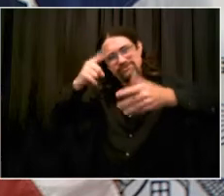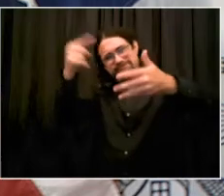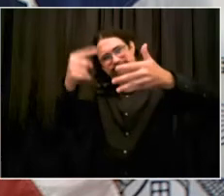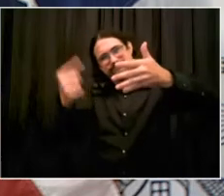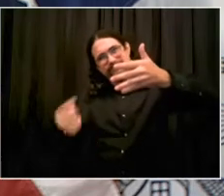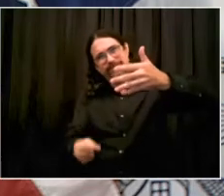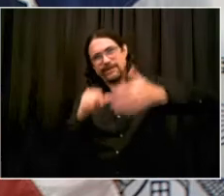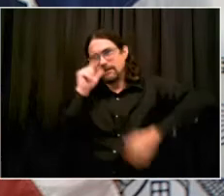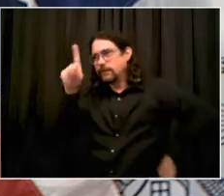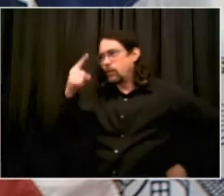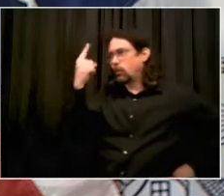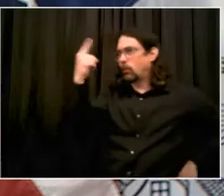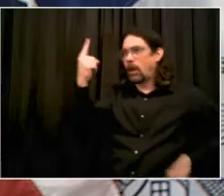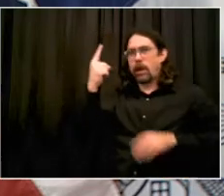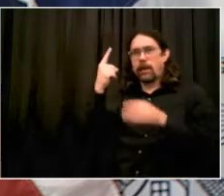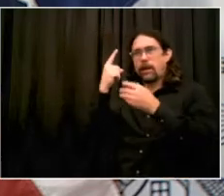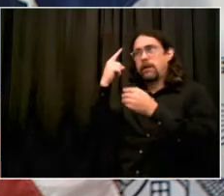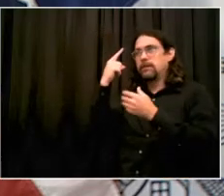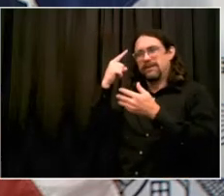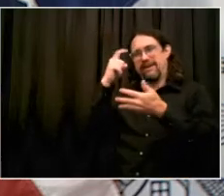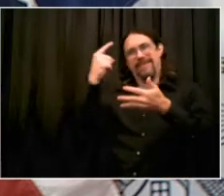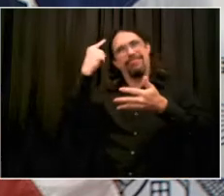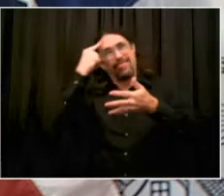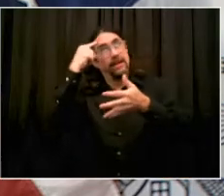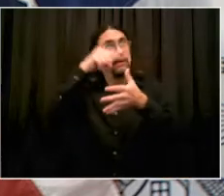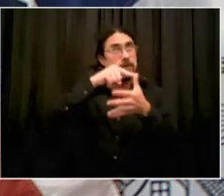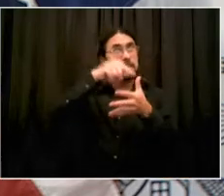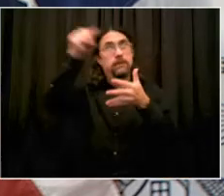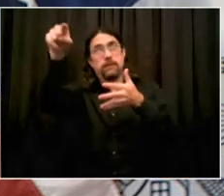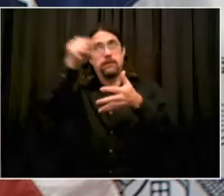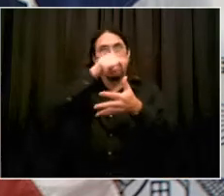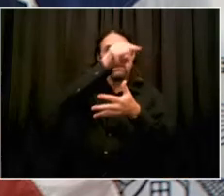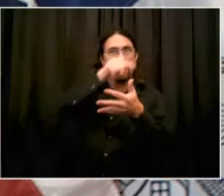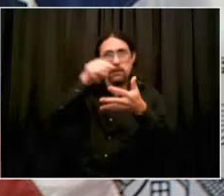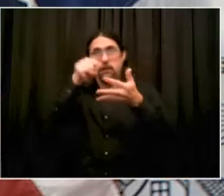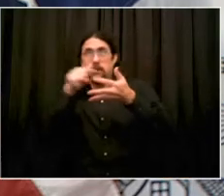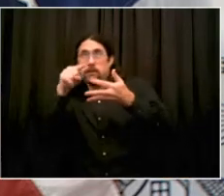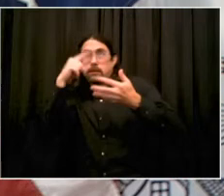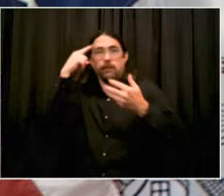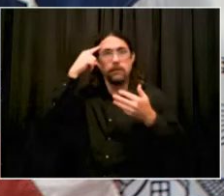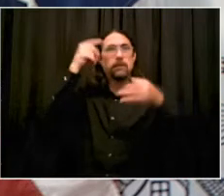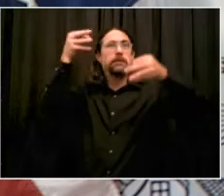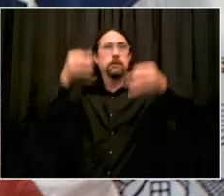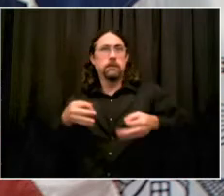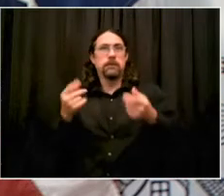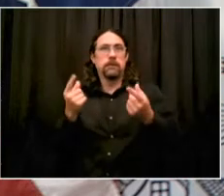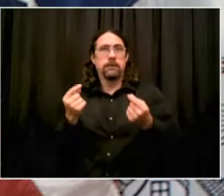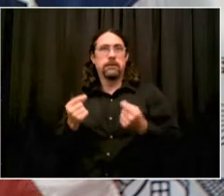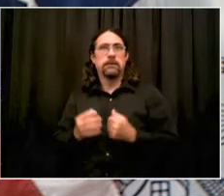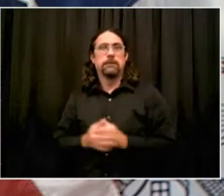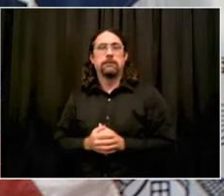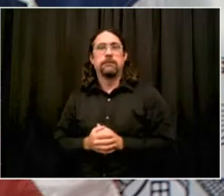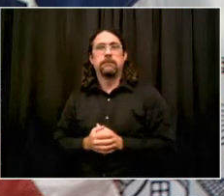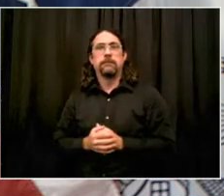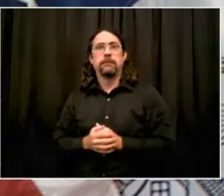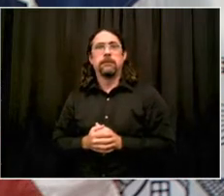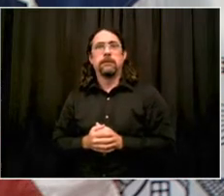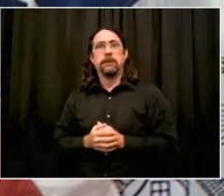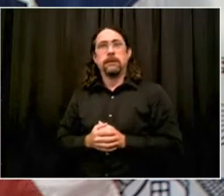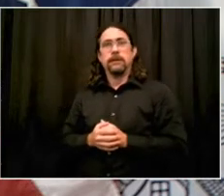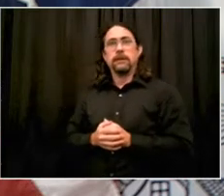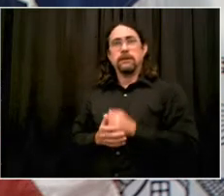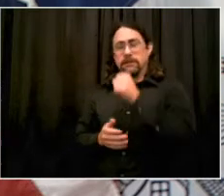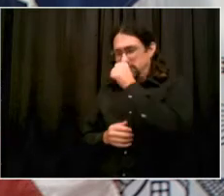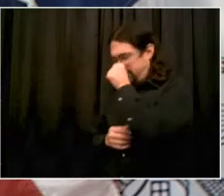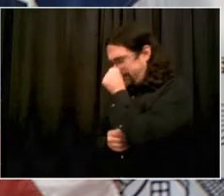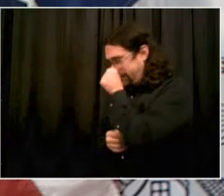terms of enforcement on face masks, which I announced earlier. That is happening as we speak with